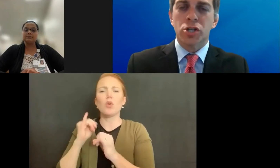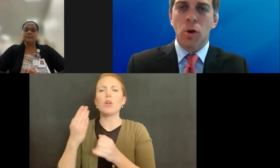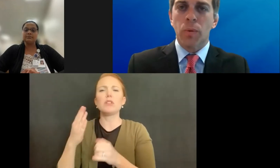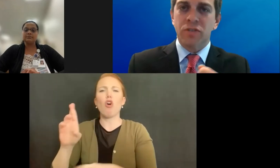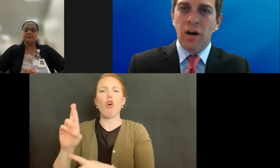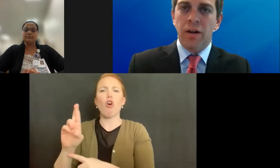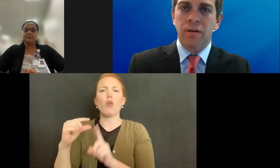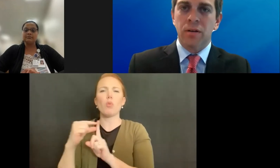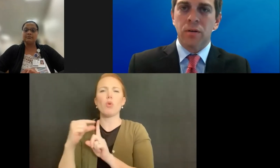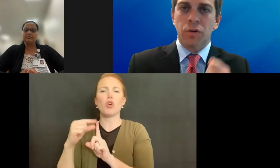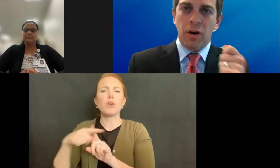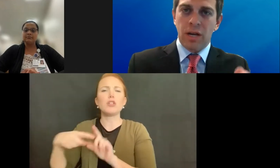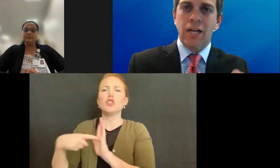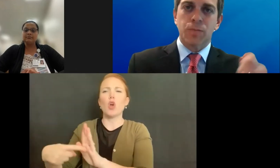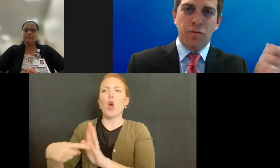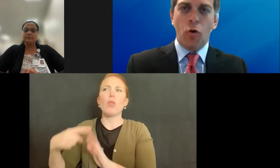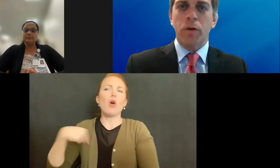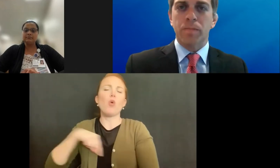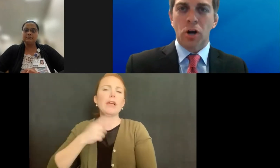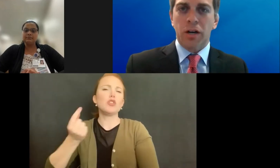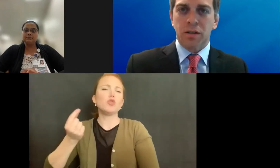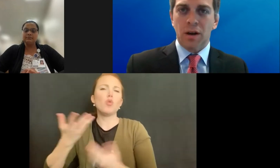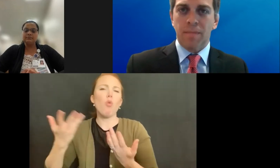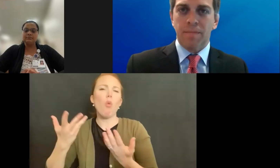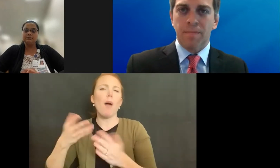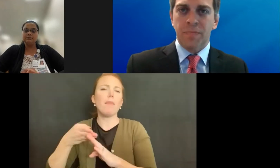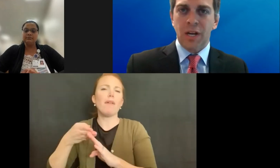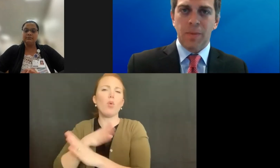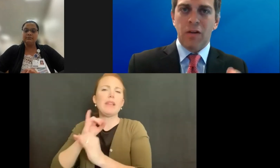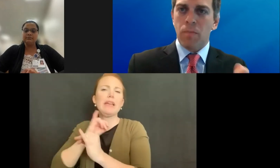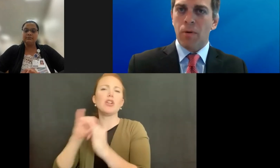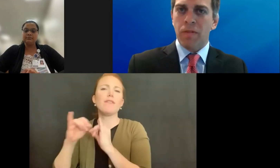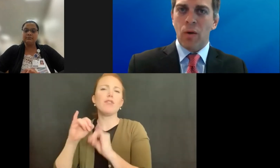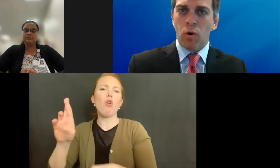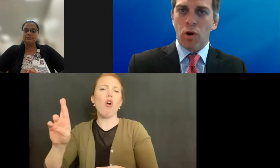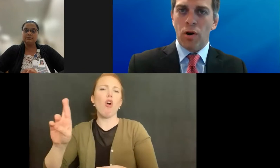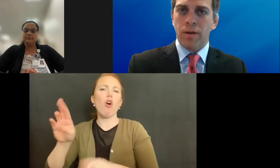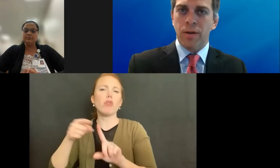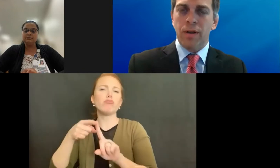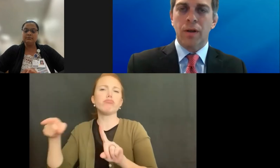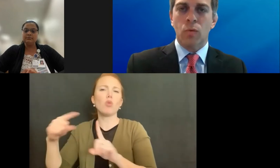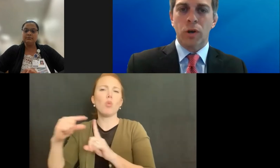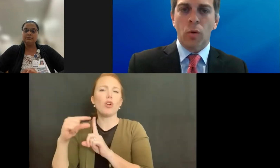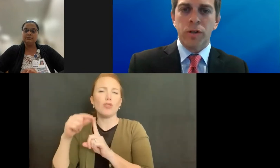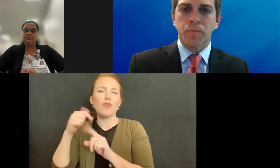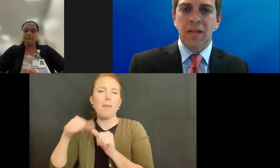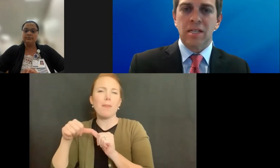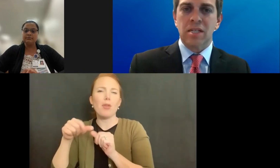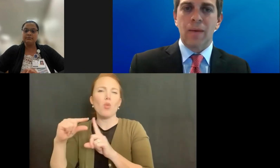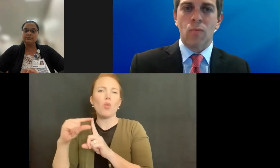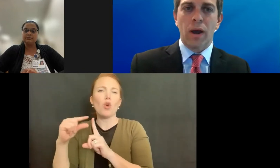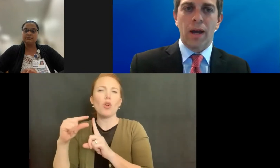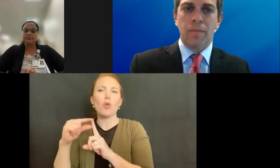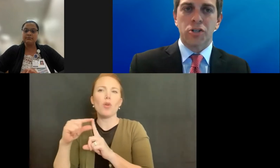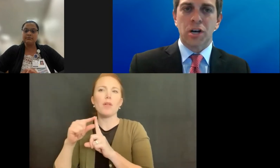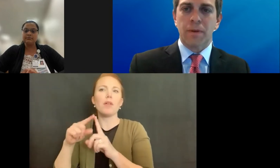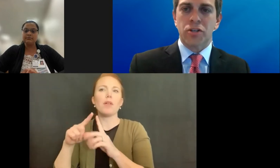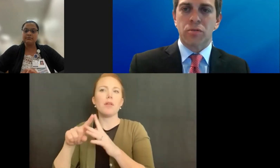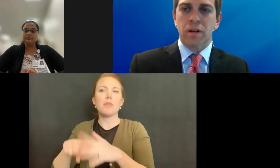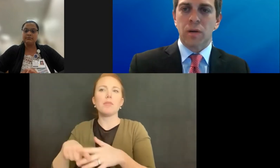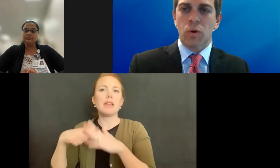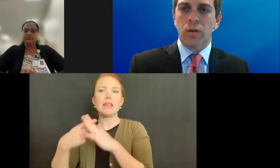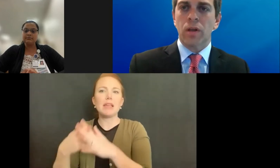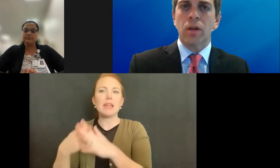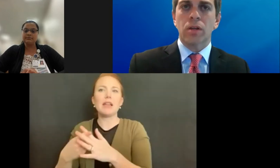do we always show we've done with our guests before we talk to them? Anybody remember that word? We always begin the same way, and I'm going to share